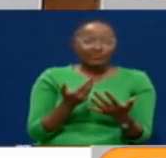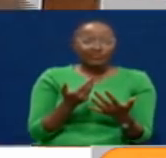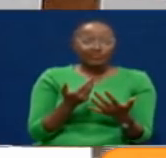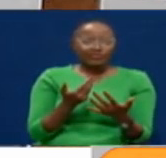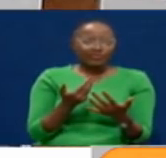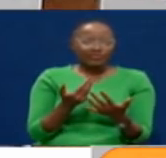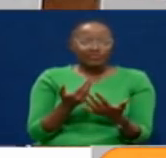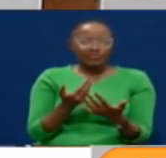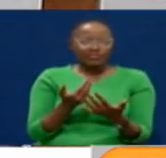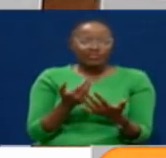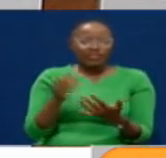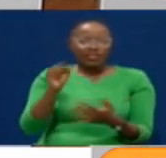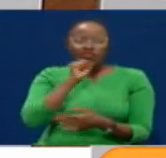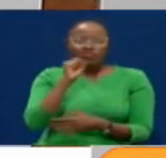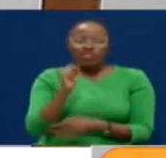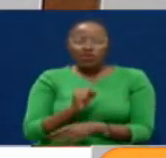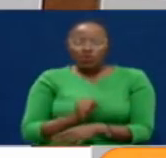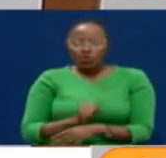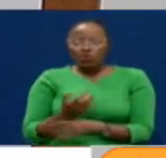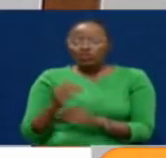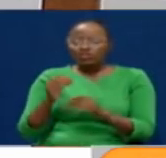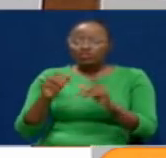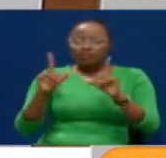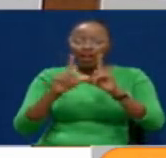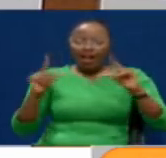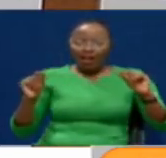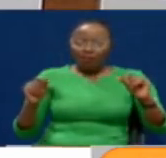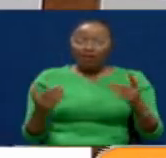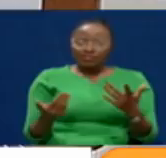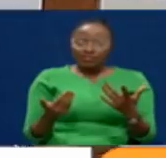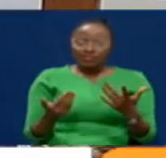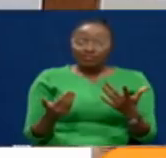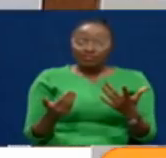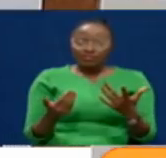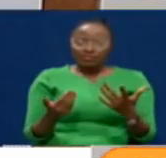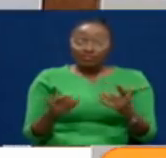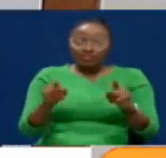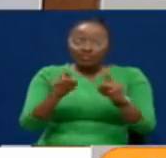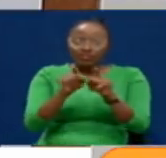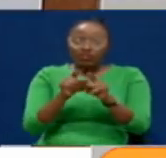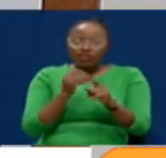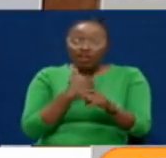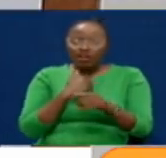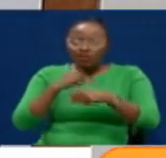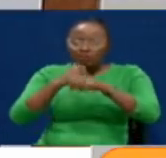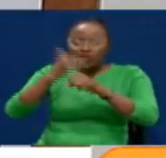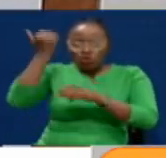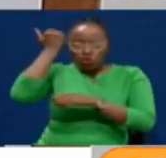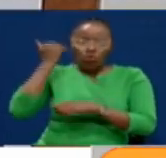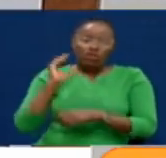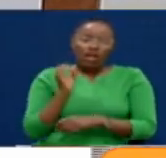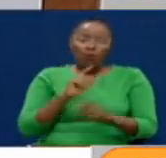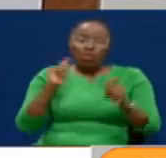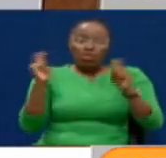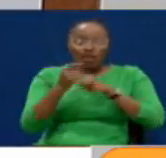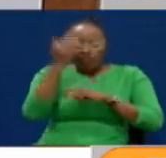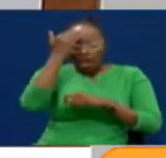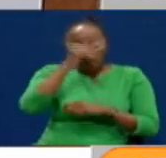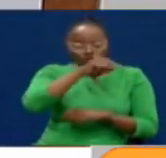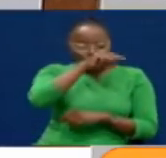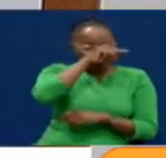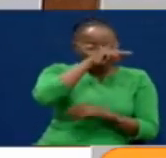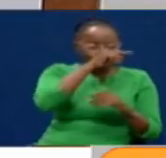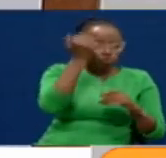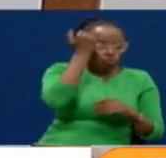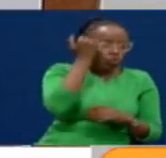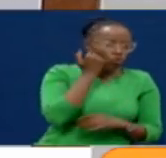the old colonial passes. Yes. He's the one who desegregated our courts, because there used to be courts for whites,